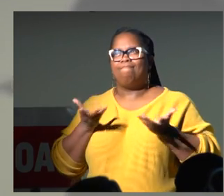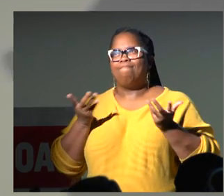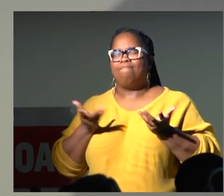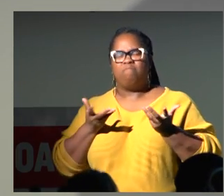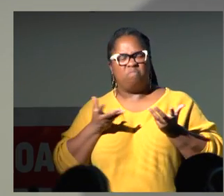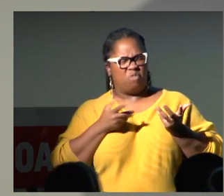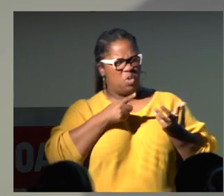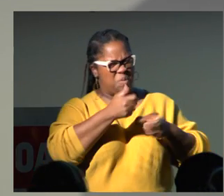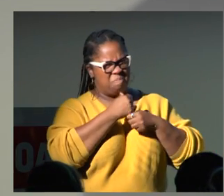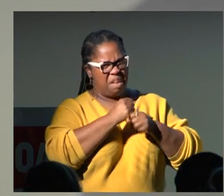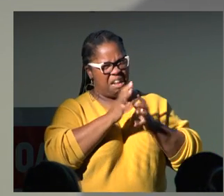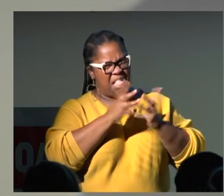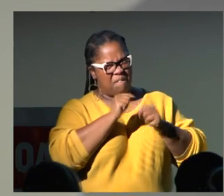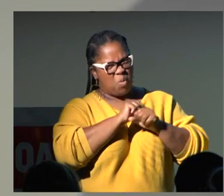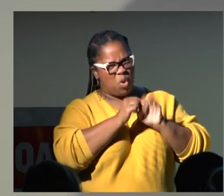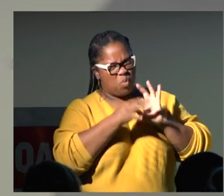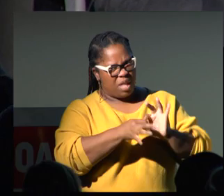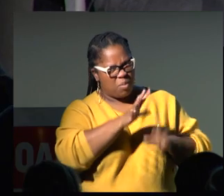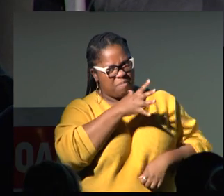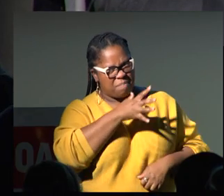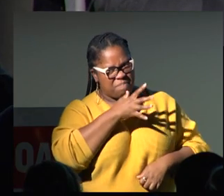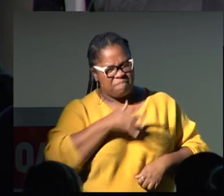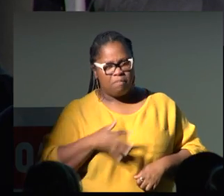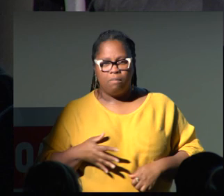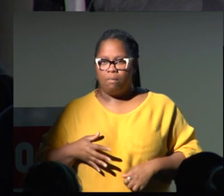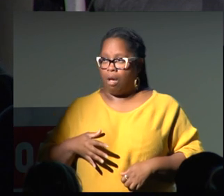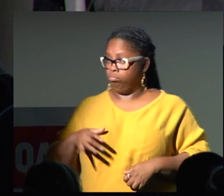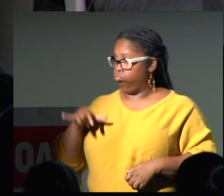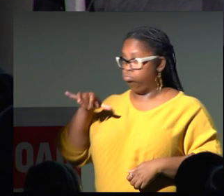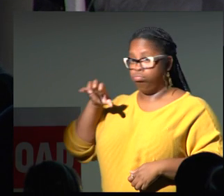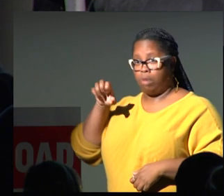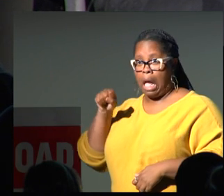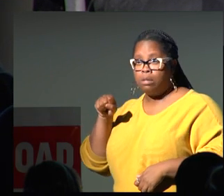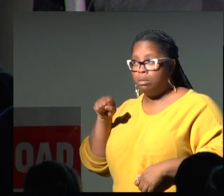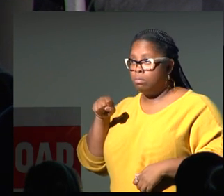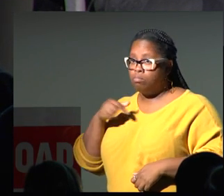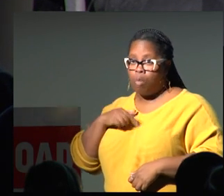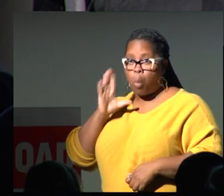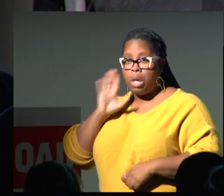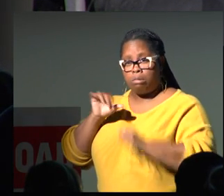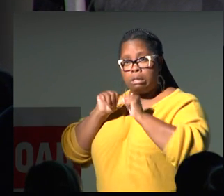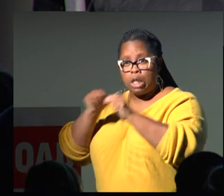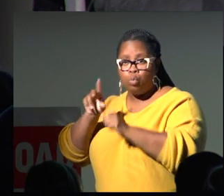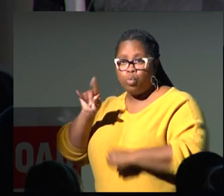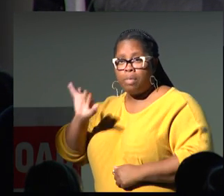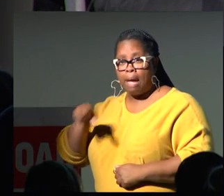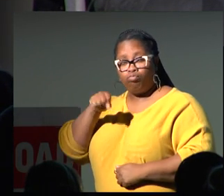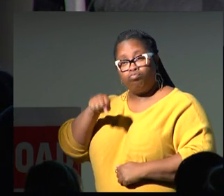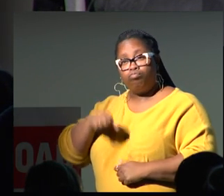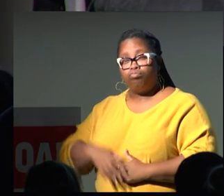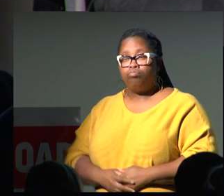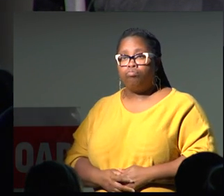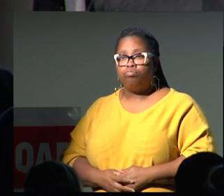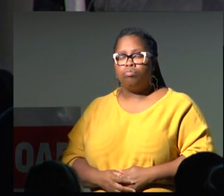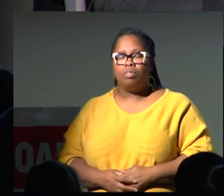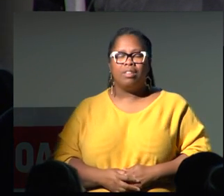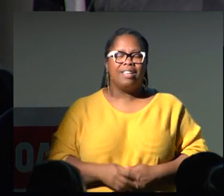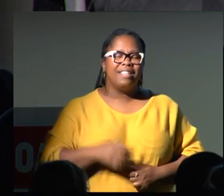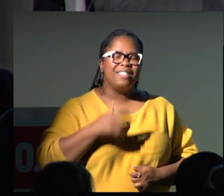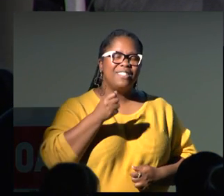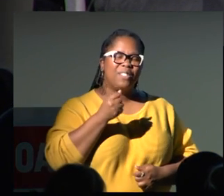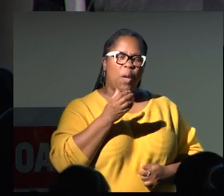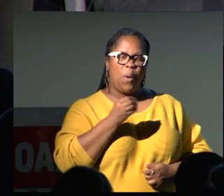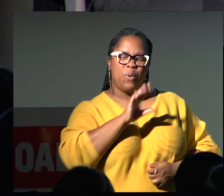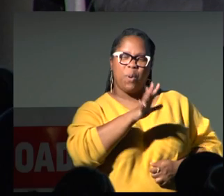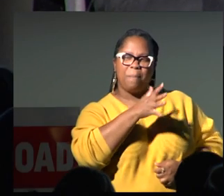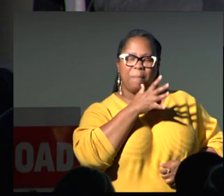You've made a lot of works about your mother. Yes, I imagine I will continue to do that, yeah. And so